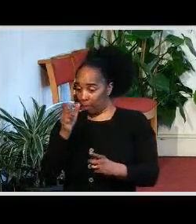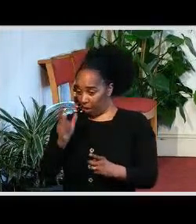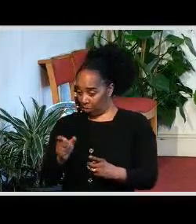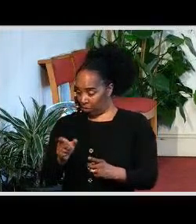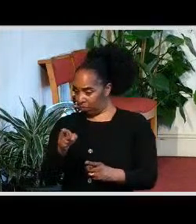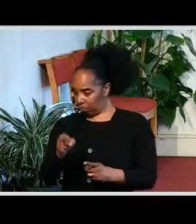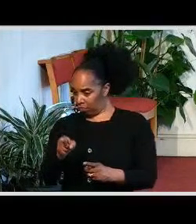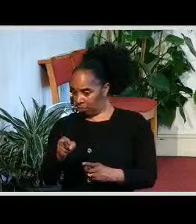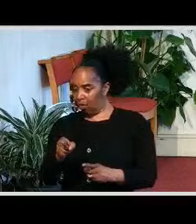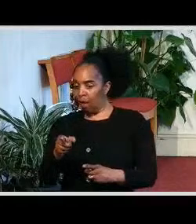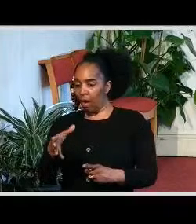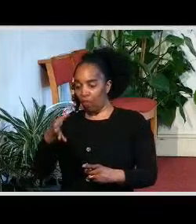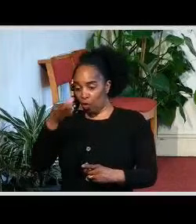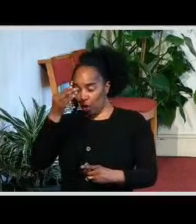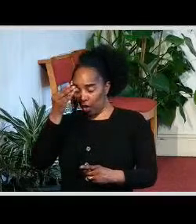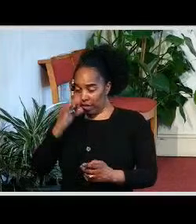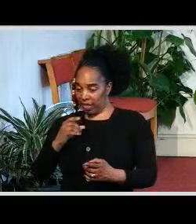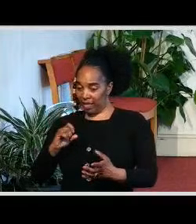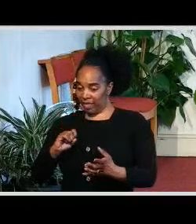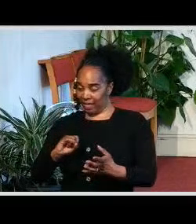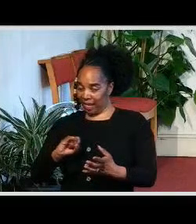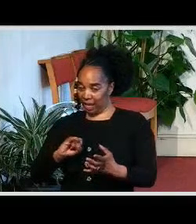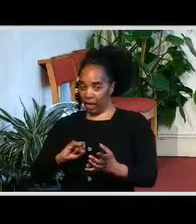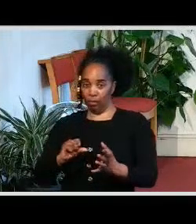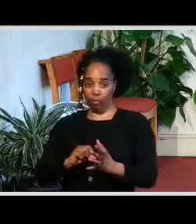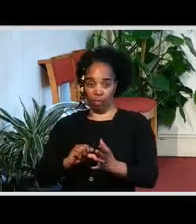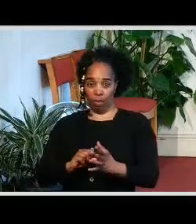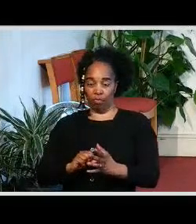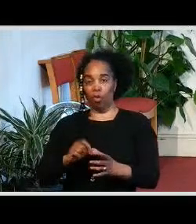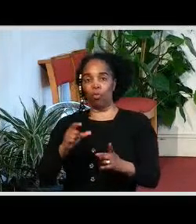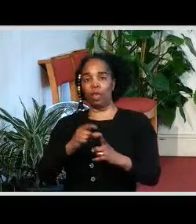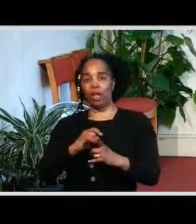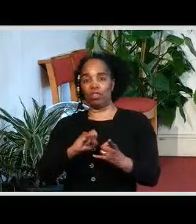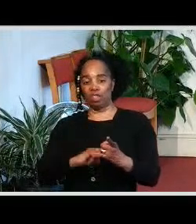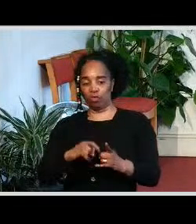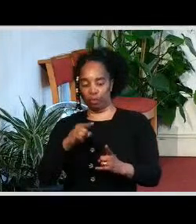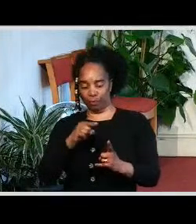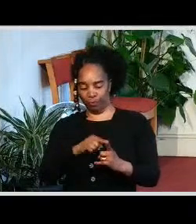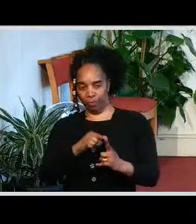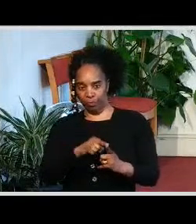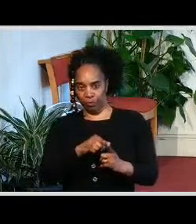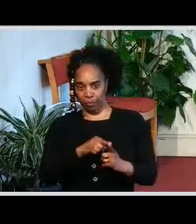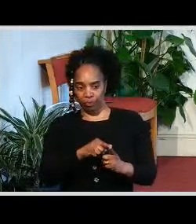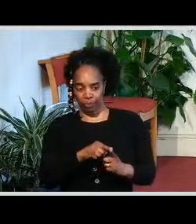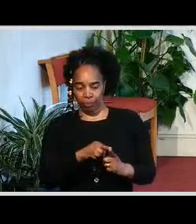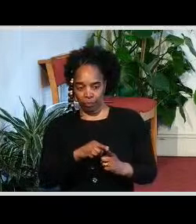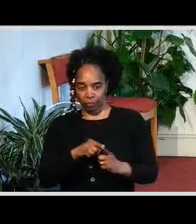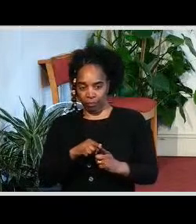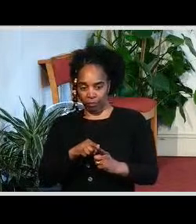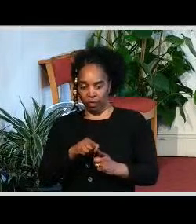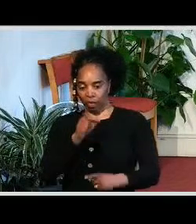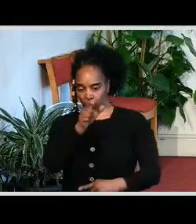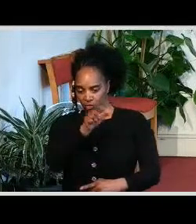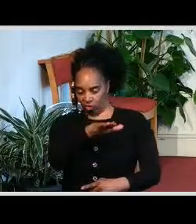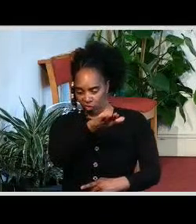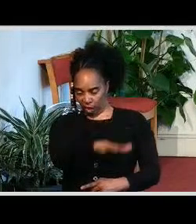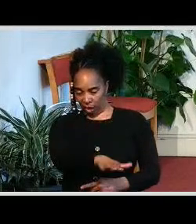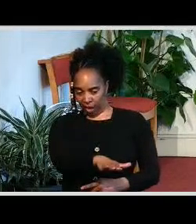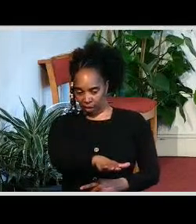learning disabilities, Down syndrome in particular. With a child in a Down syndrome